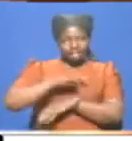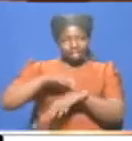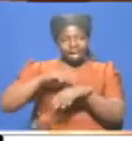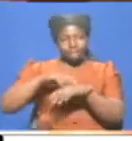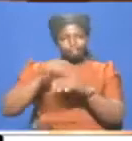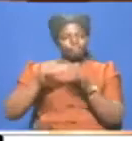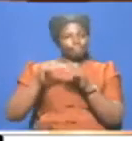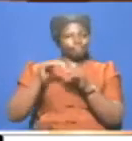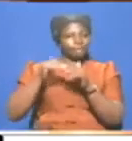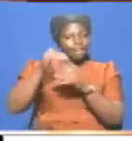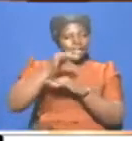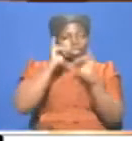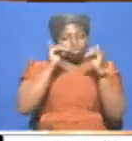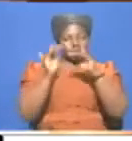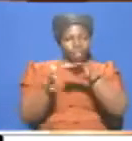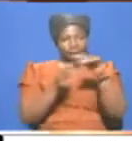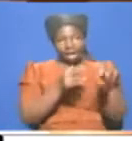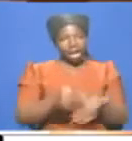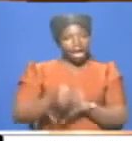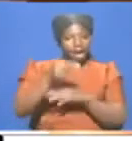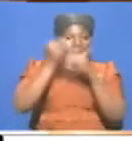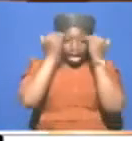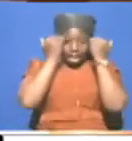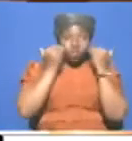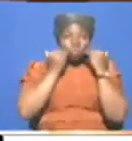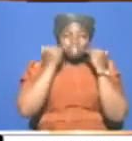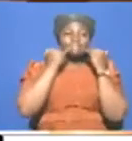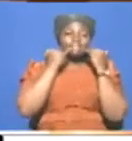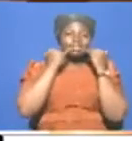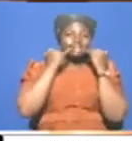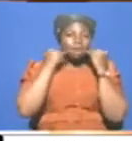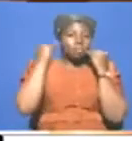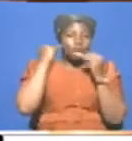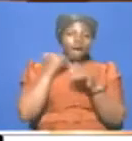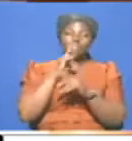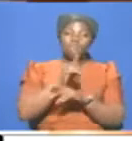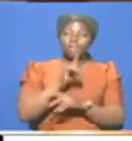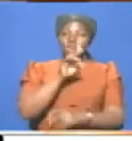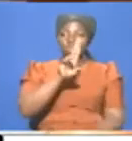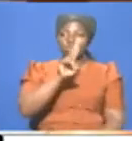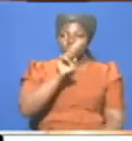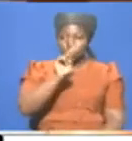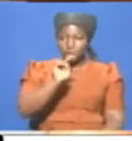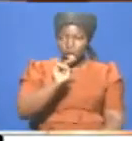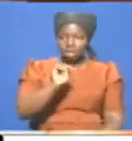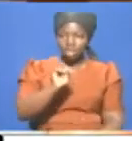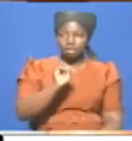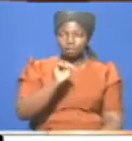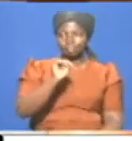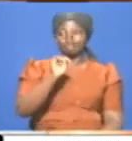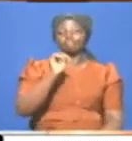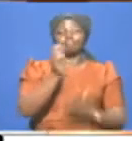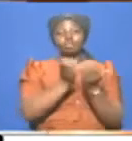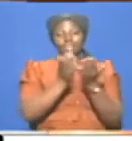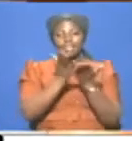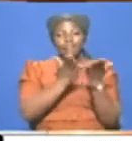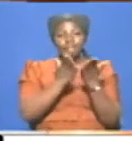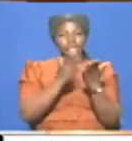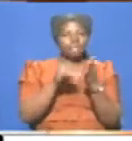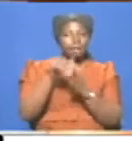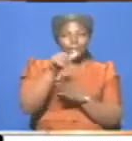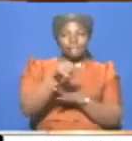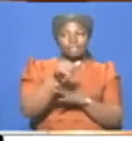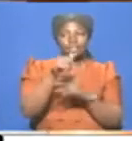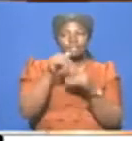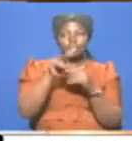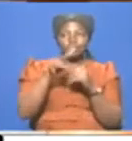High Court in Nakuru has ordered the United Nations for Project Services Office to pay a businessman 27 million shillings for